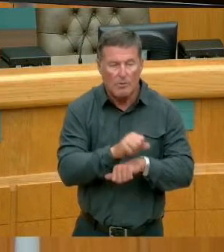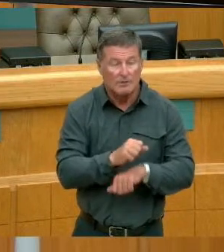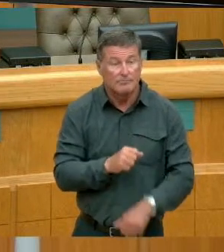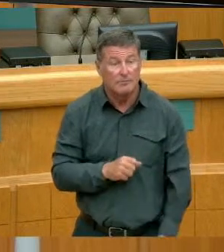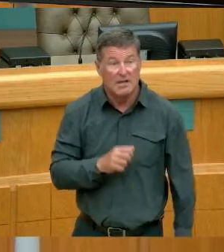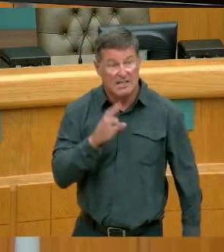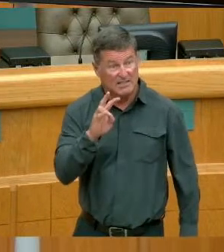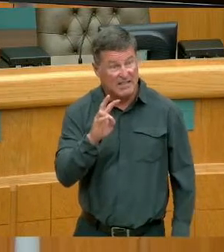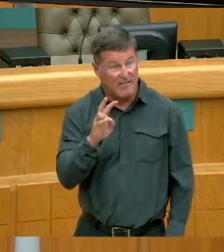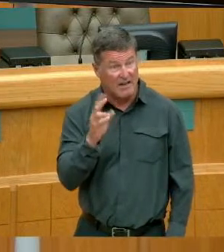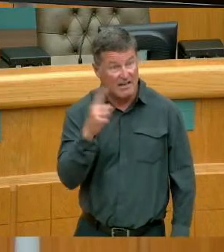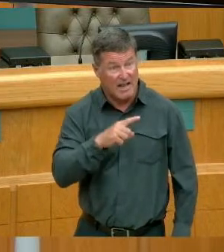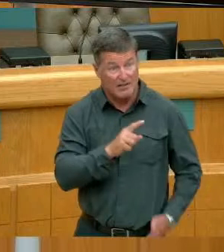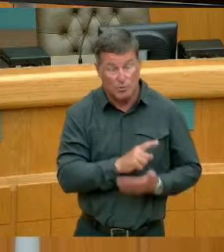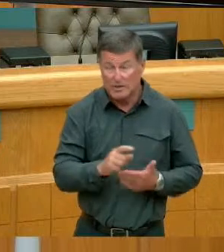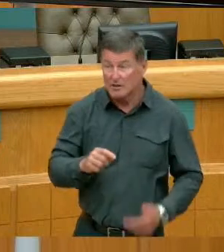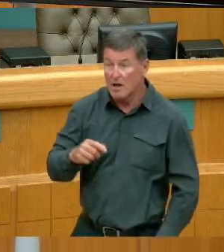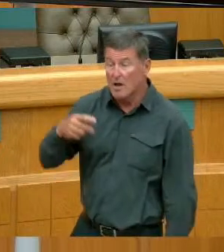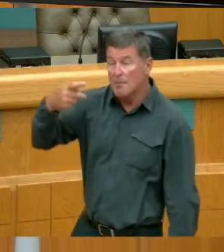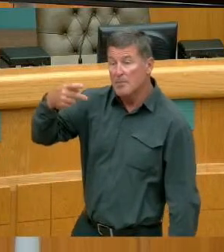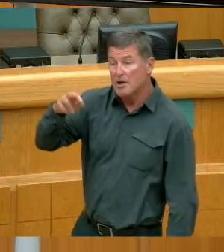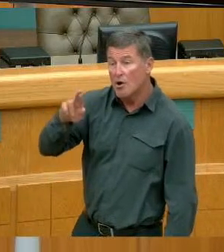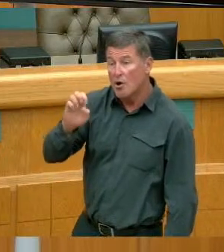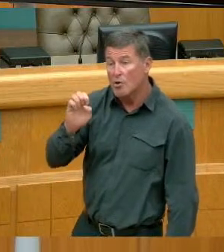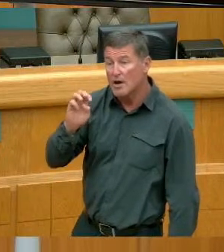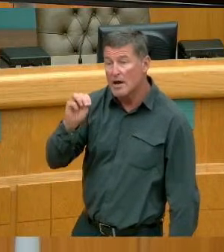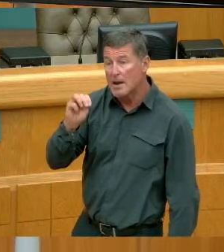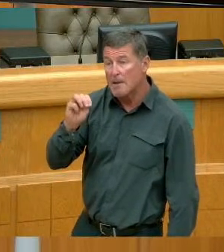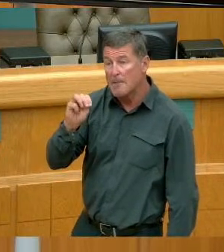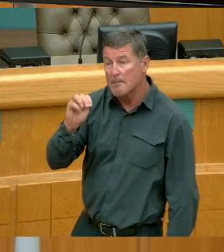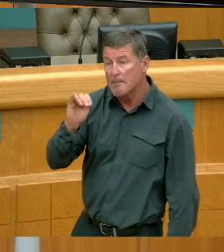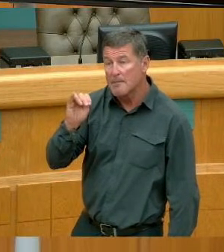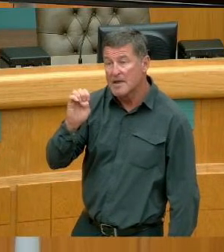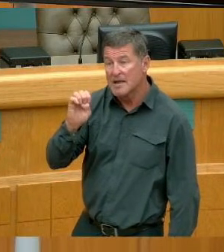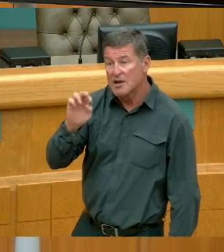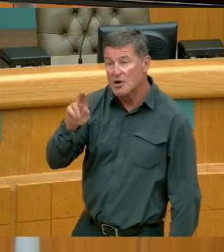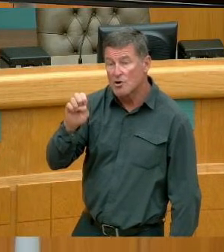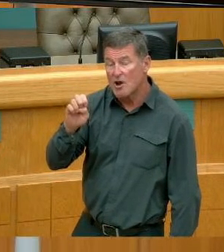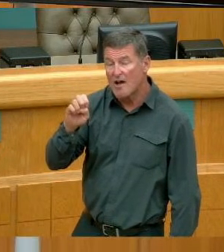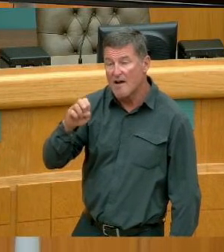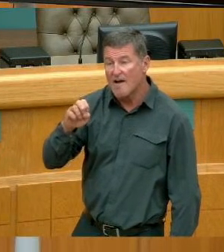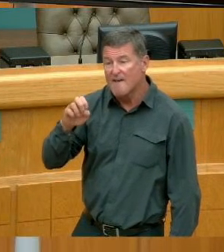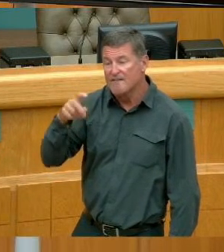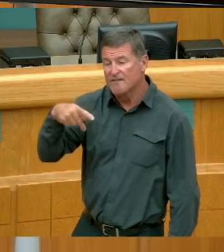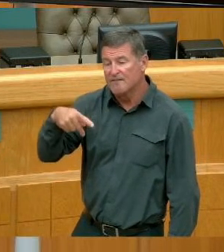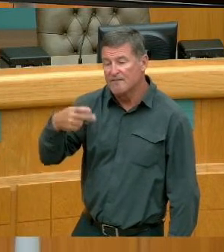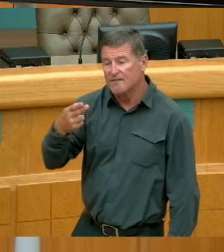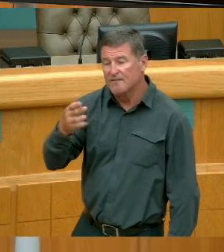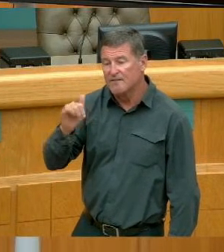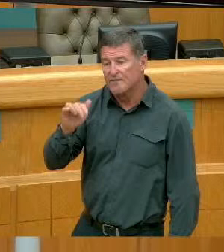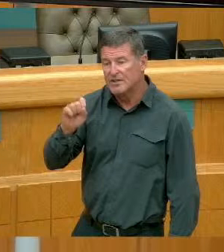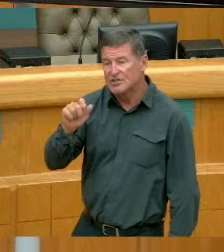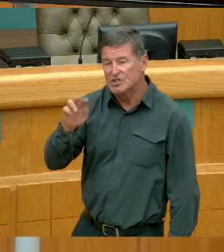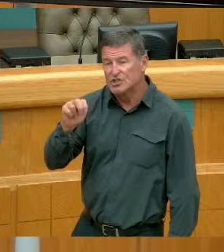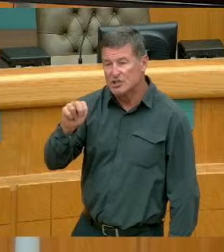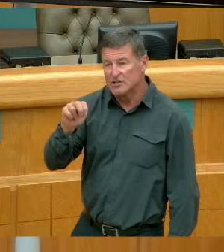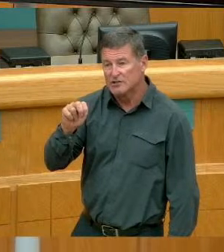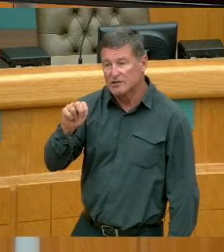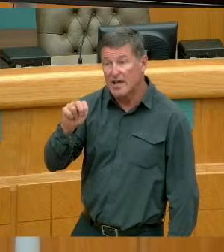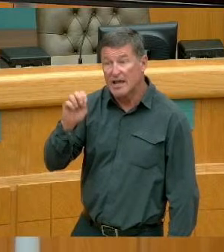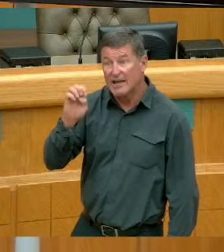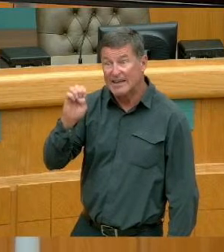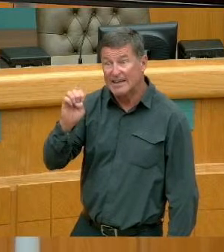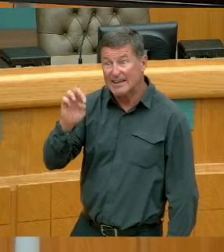Premier ER is also testing. They're doing those, it looks like 7 days a week, but by appointment only as